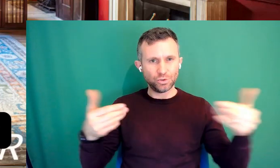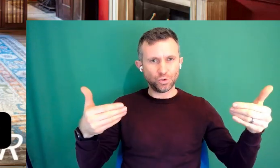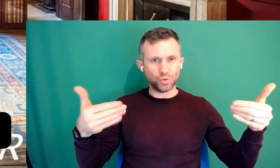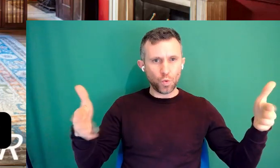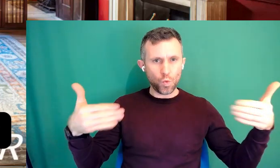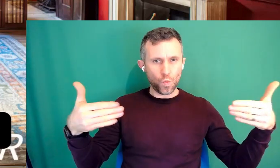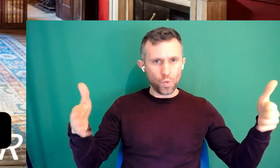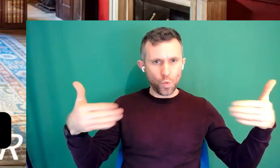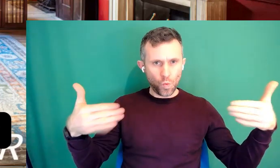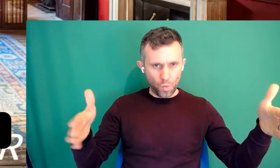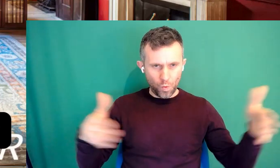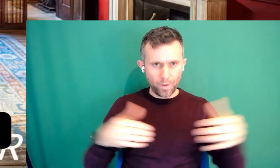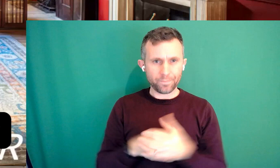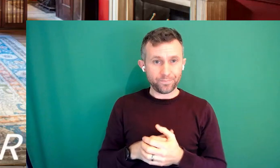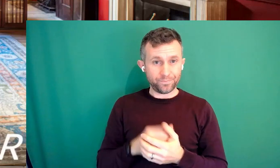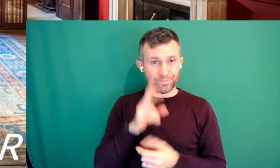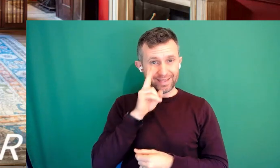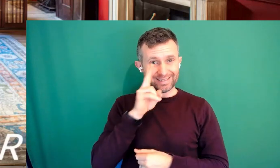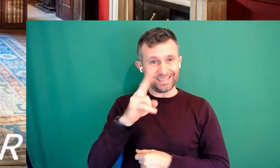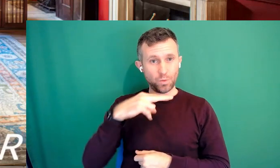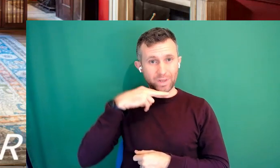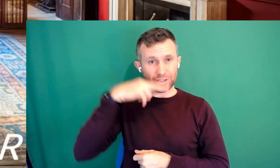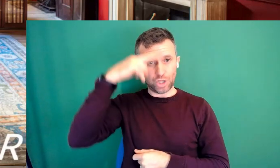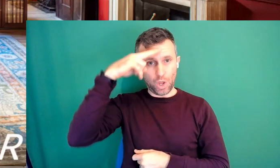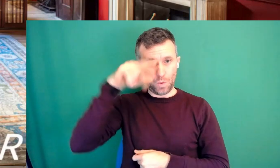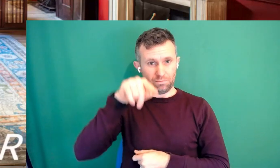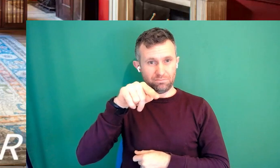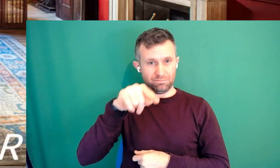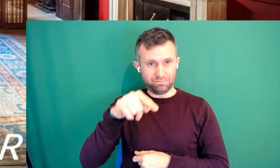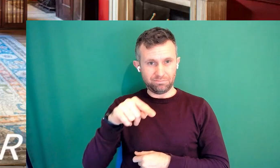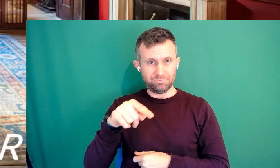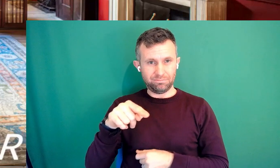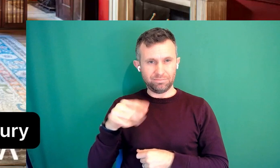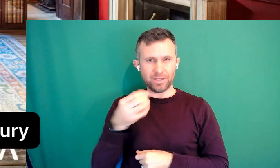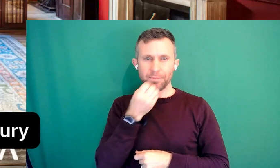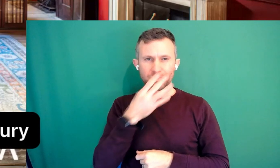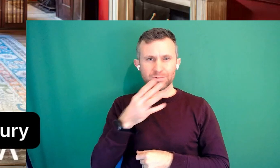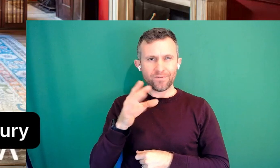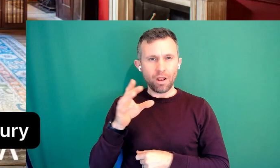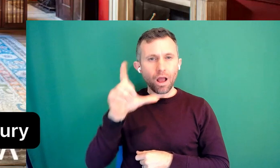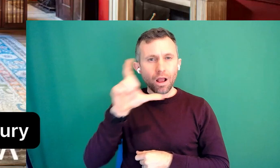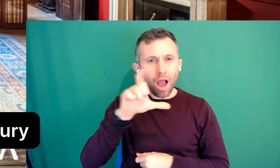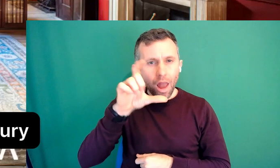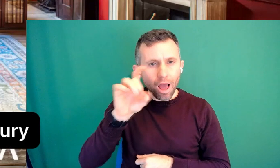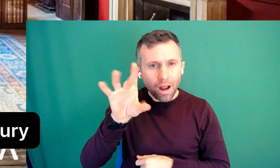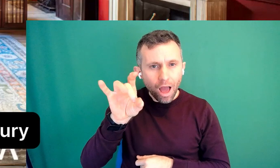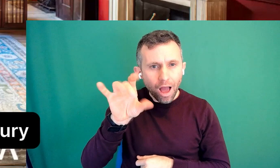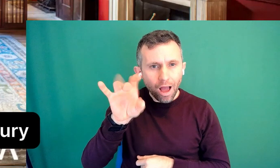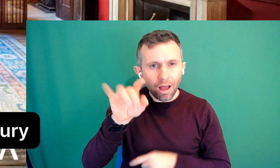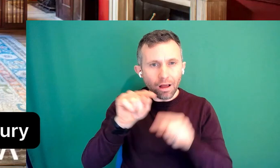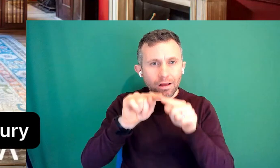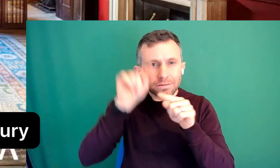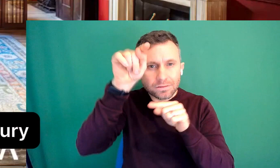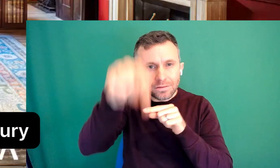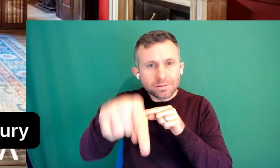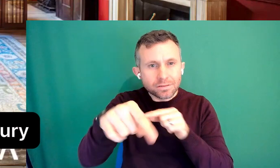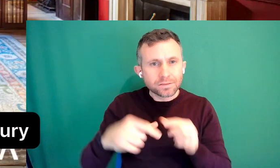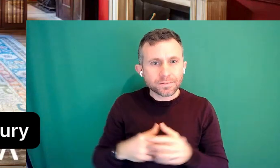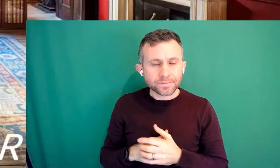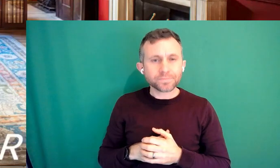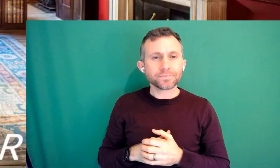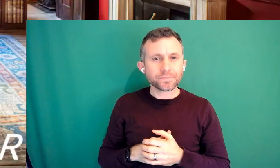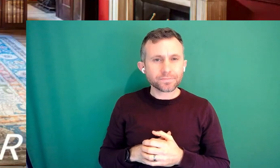alabaster vases from the 17th century. The next in are two small white Italian marble vases from the 17th